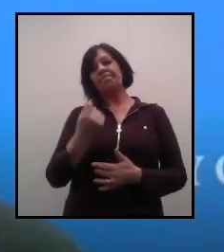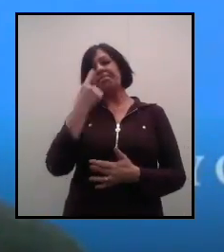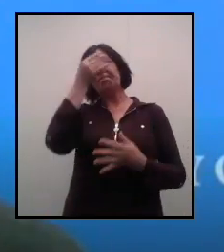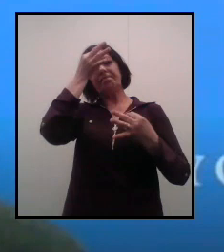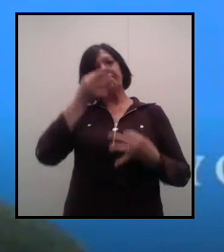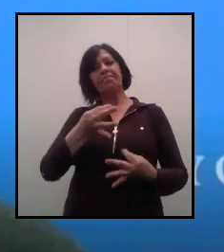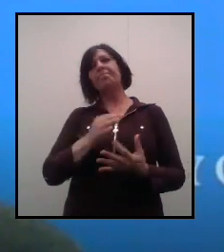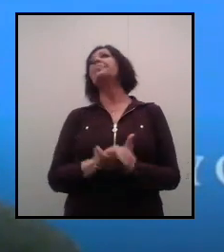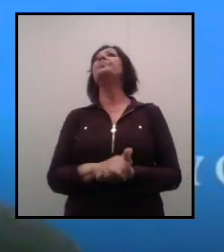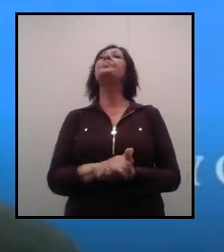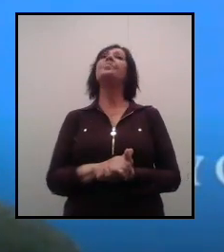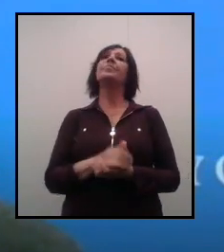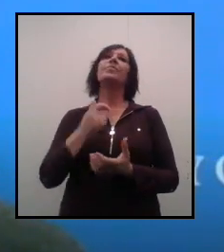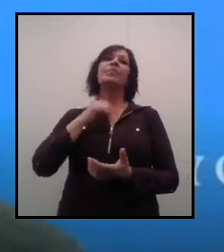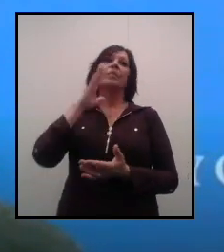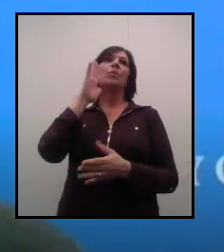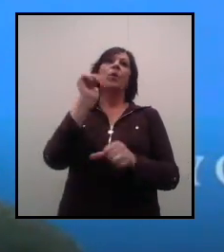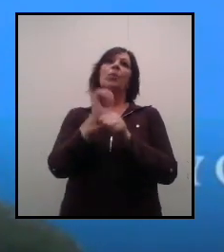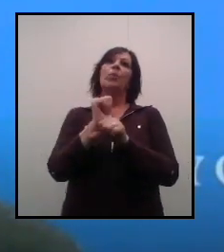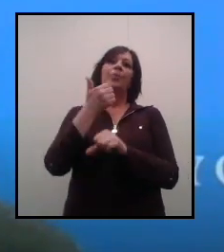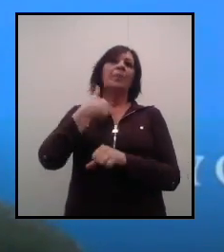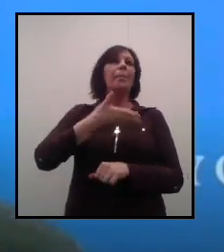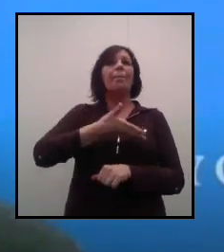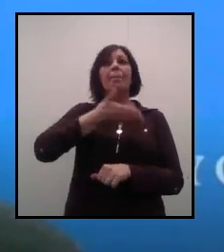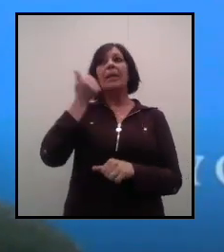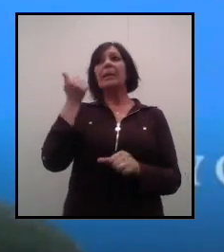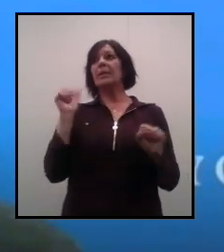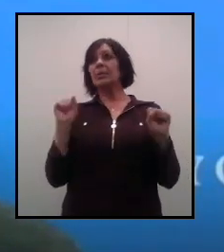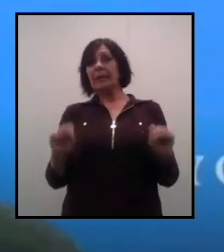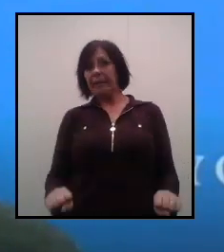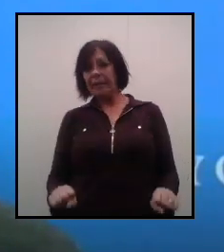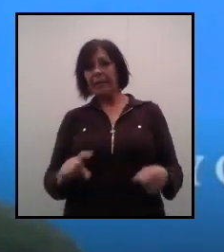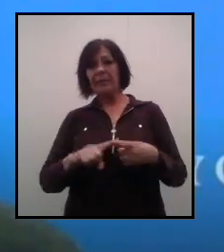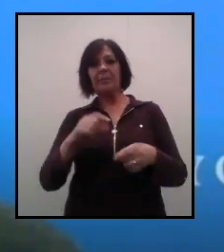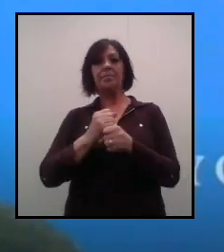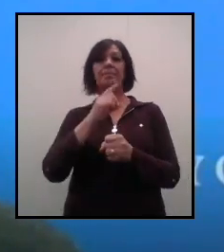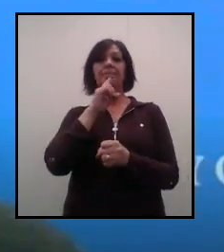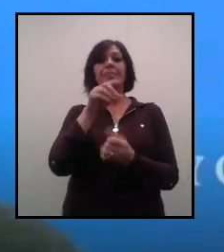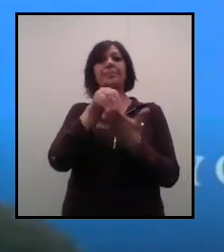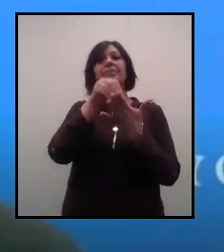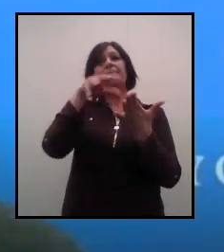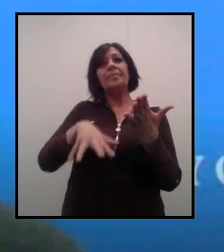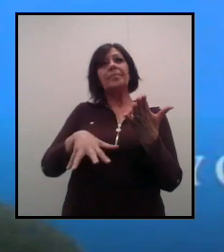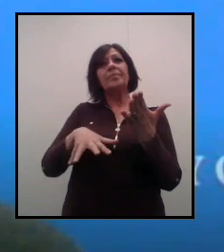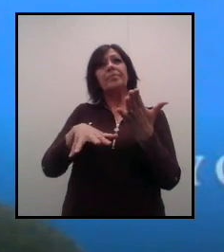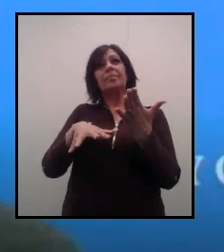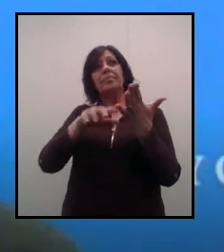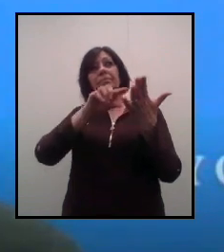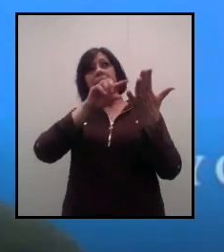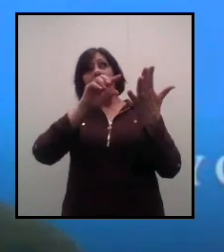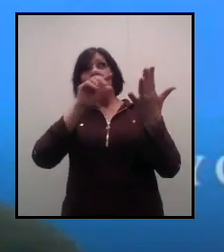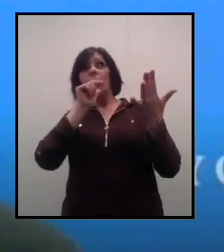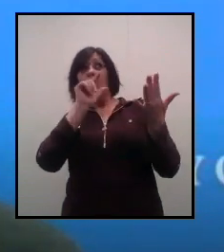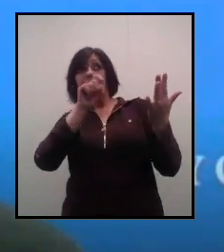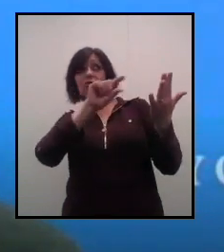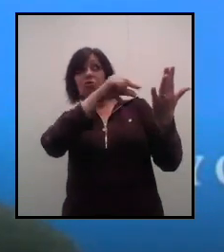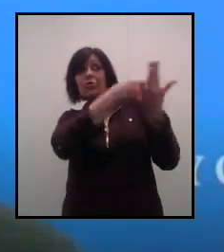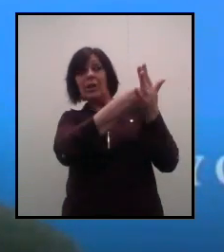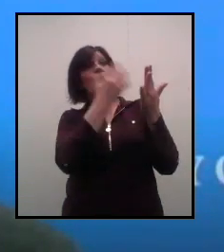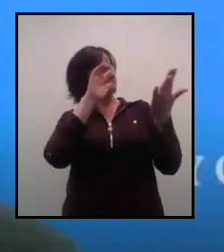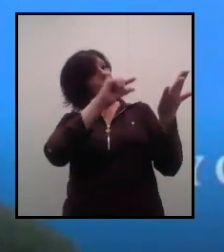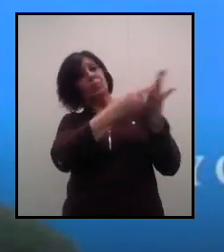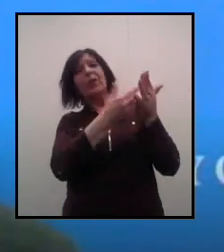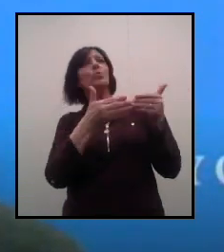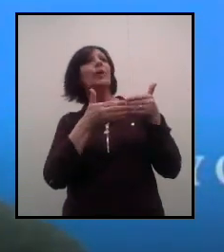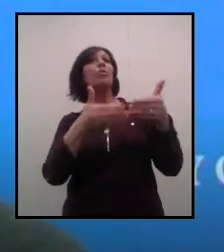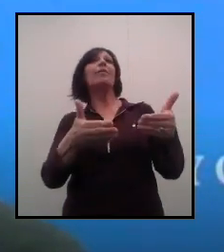decision, and we will work the best possible to ensure that the students who need to graduate and move on will graduate and move on with our local school